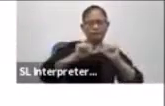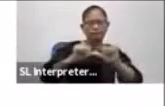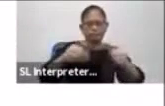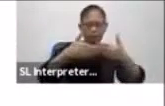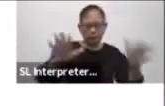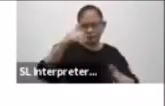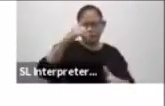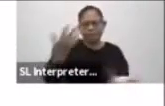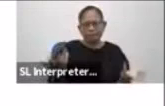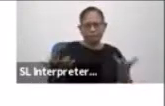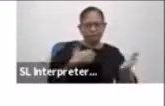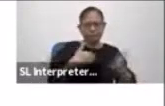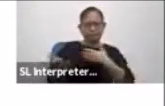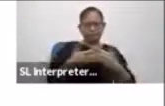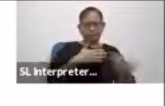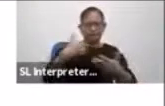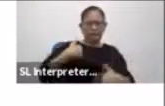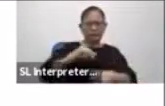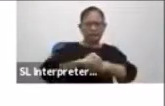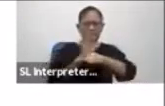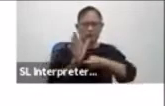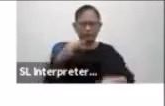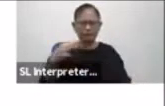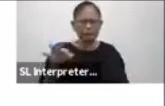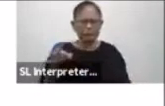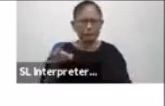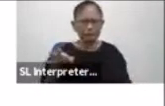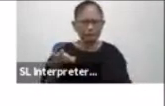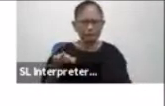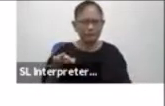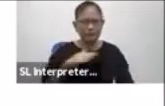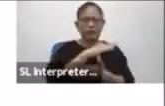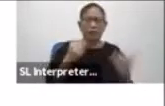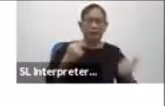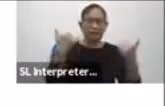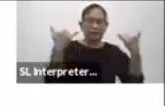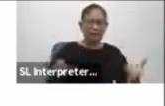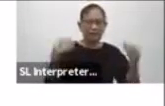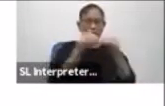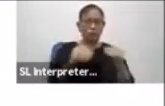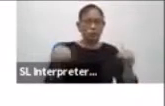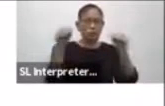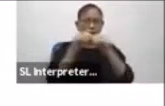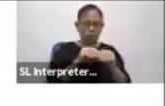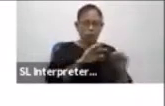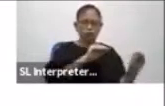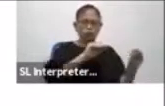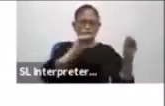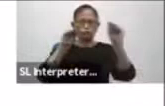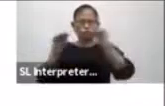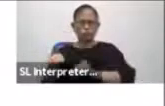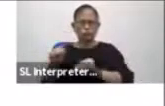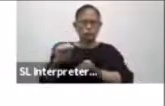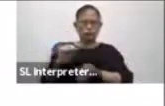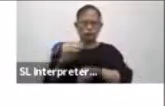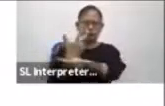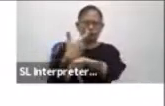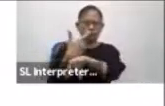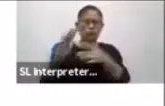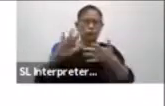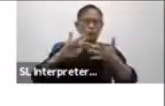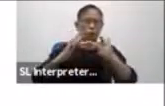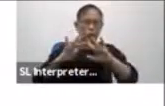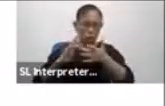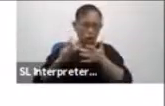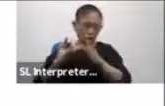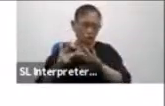of the capacity-building initiatives having moved to virtual, it has been quite a realization that this modality can work